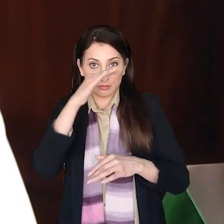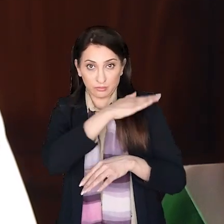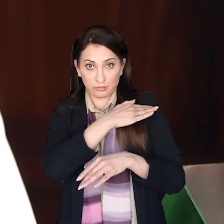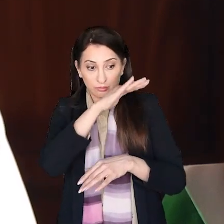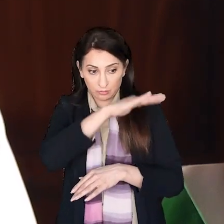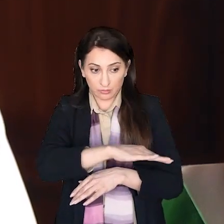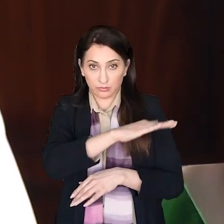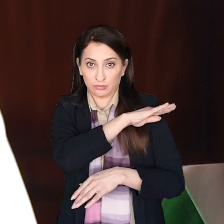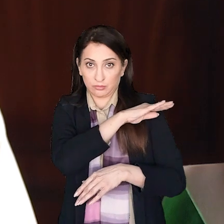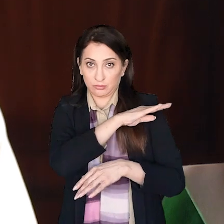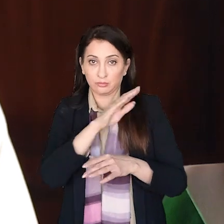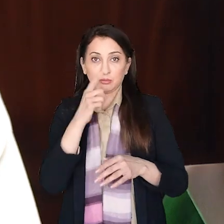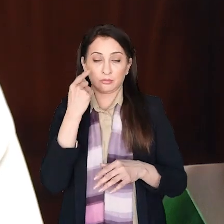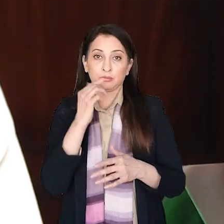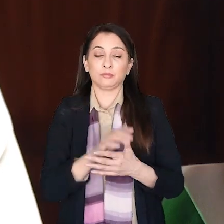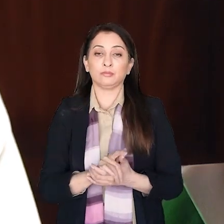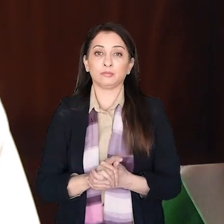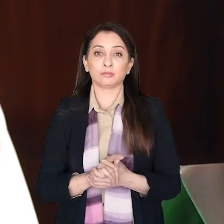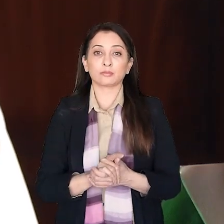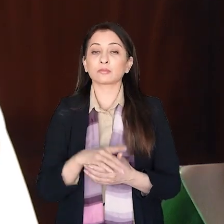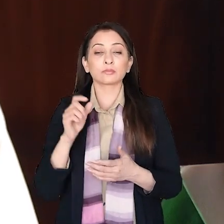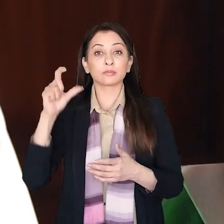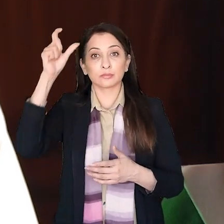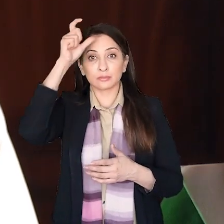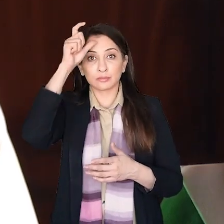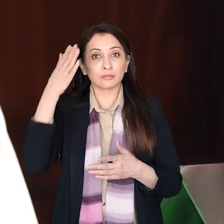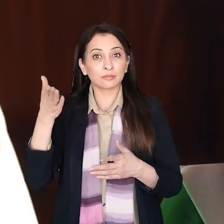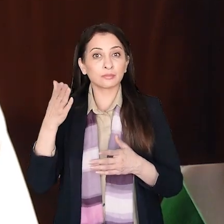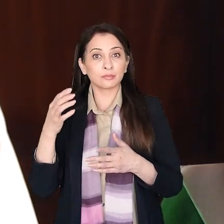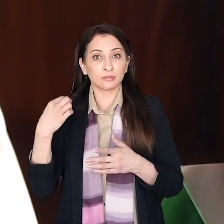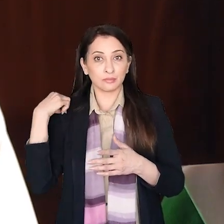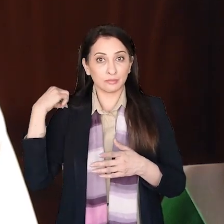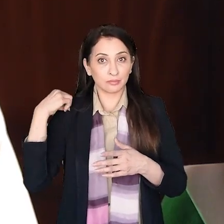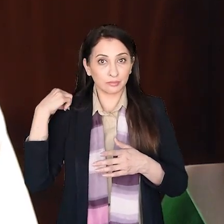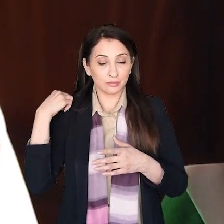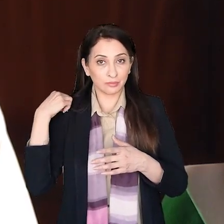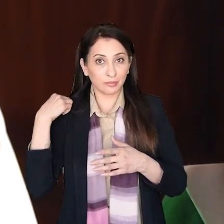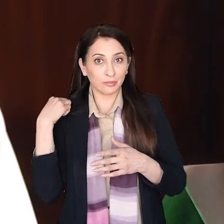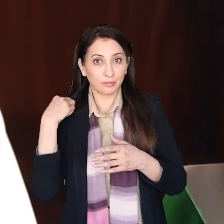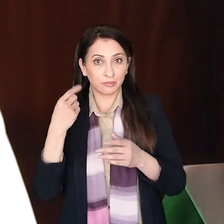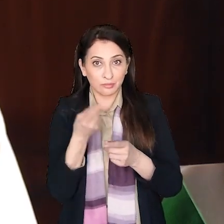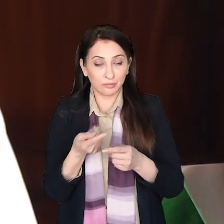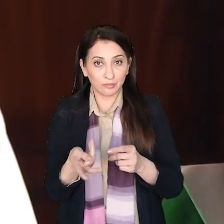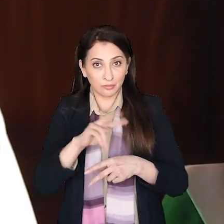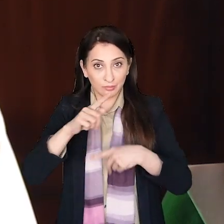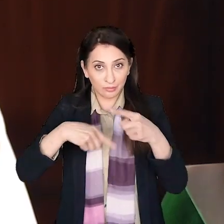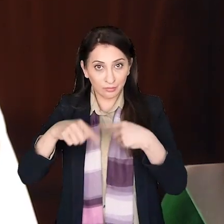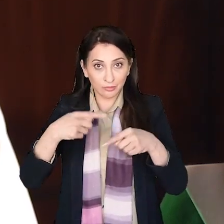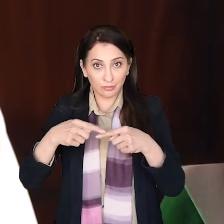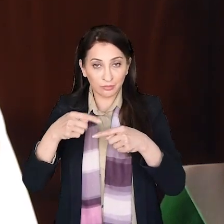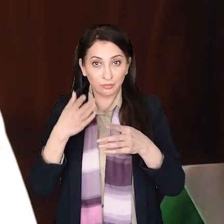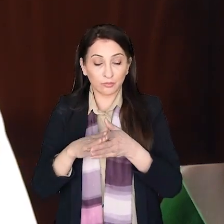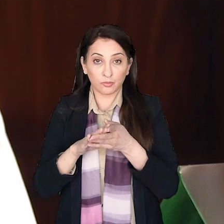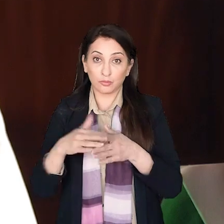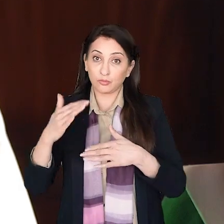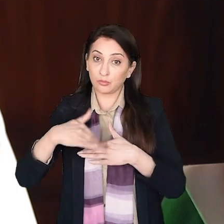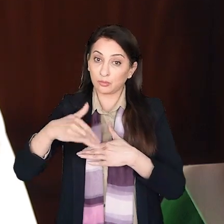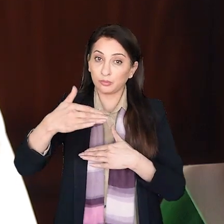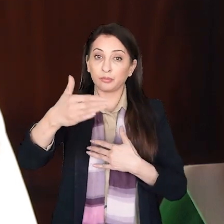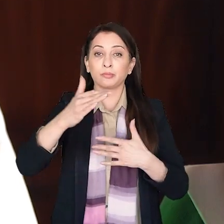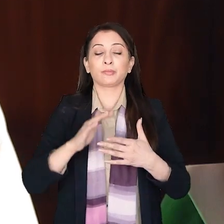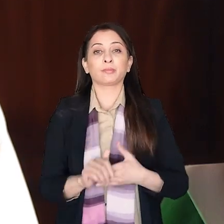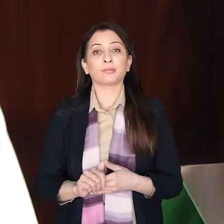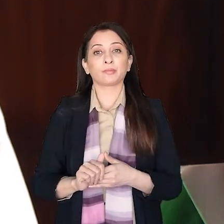little brother. What they're doing right now in the cotton recycling world is astounding, and they're leading